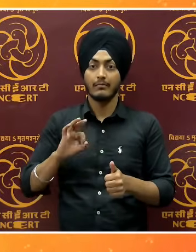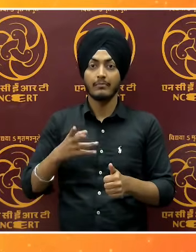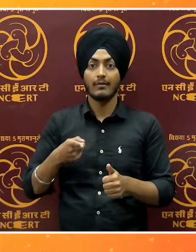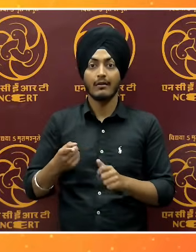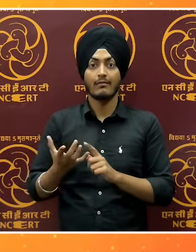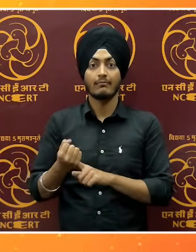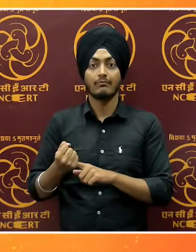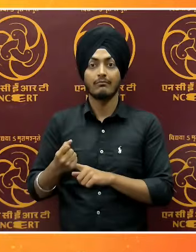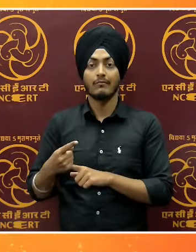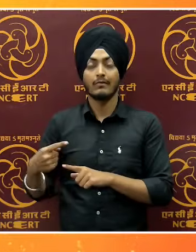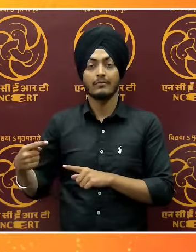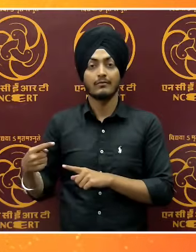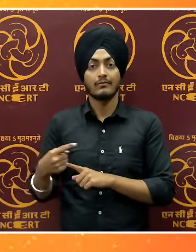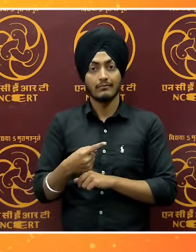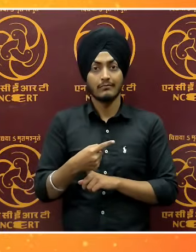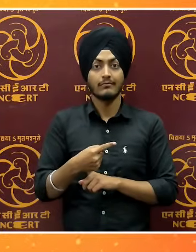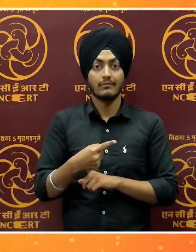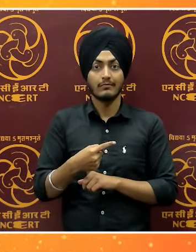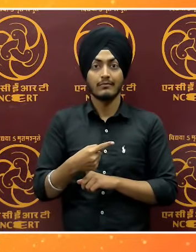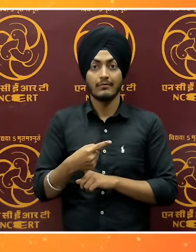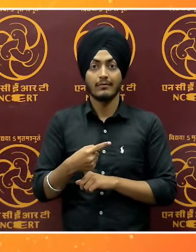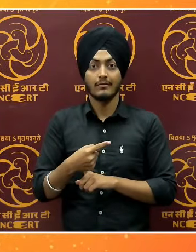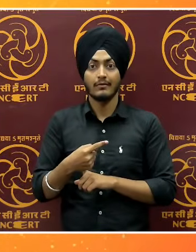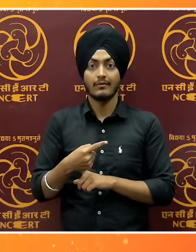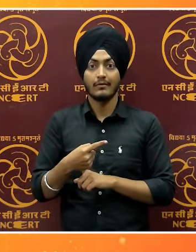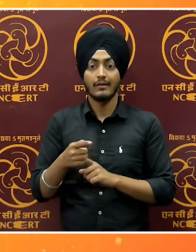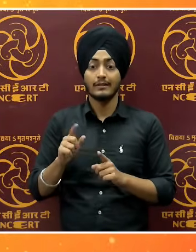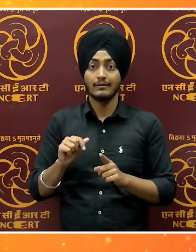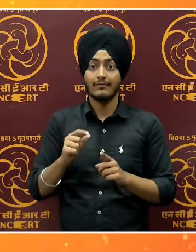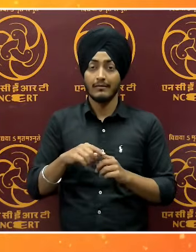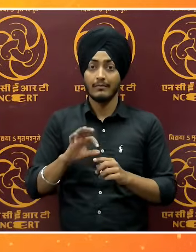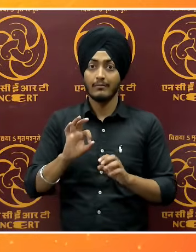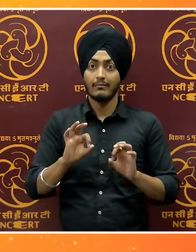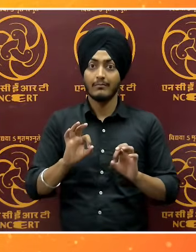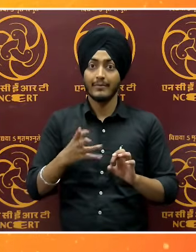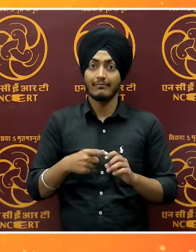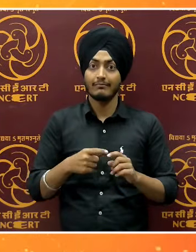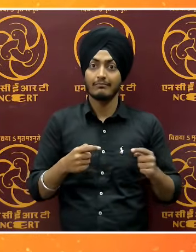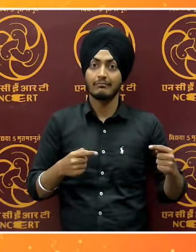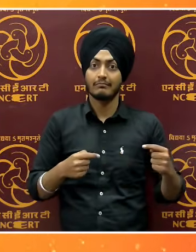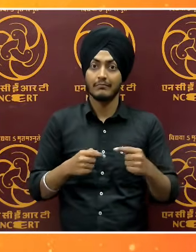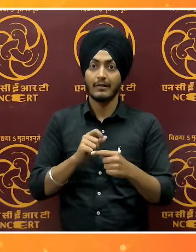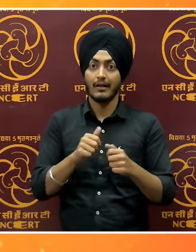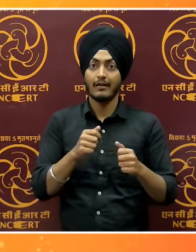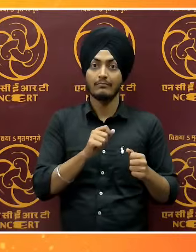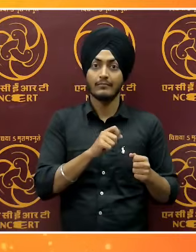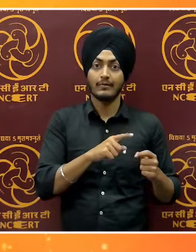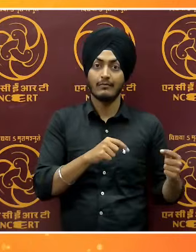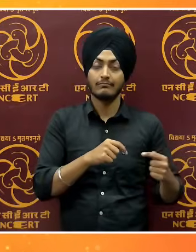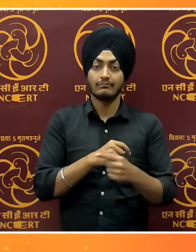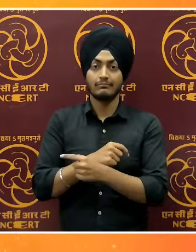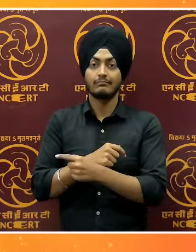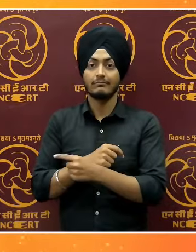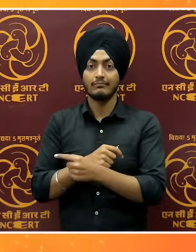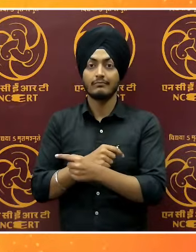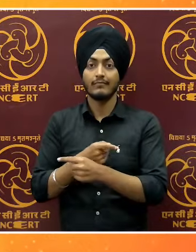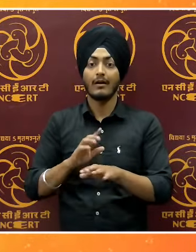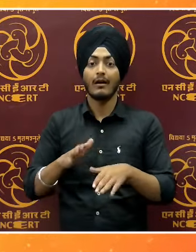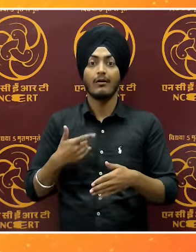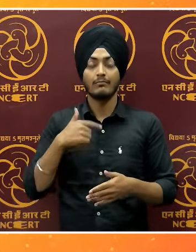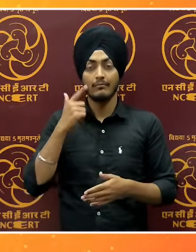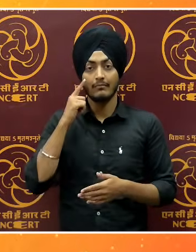this direction. The current is flowing from left to right. How can we find out the magnetic field?